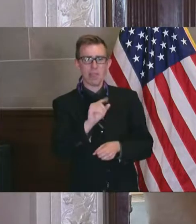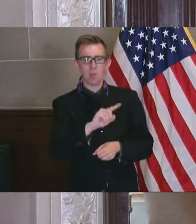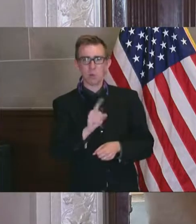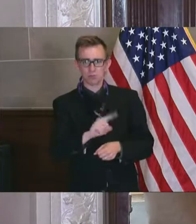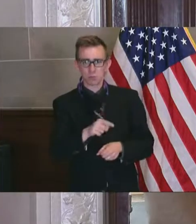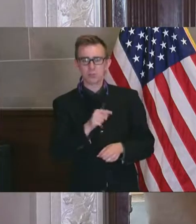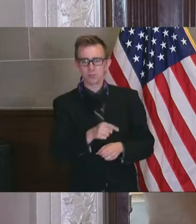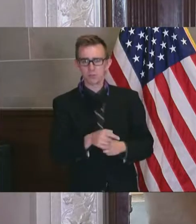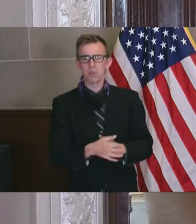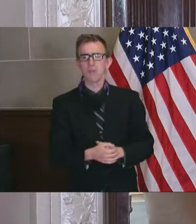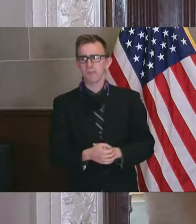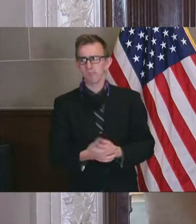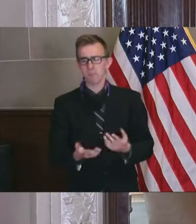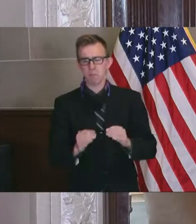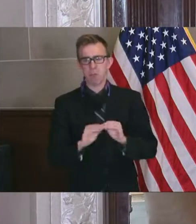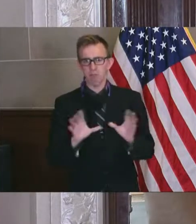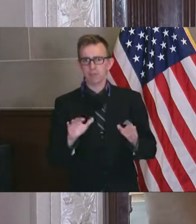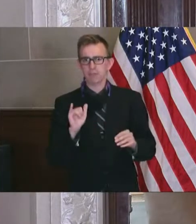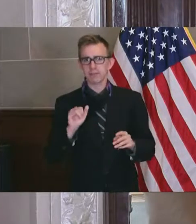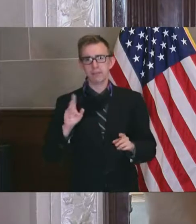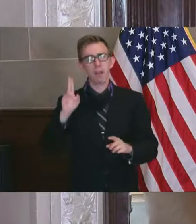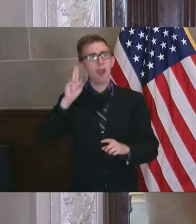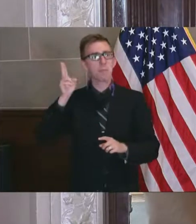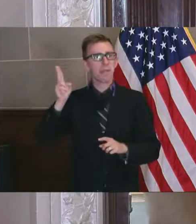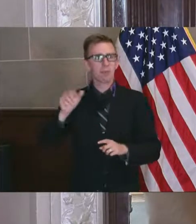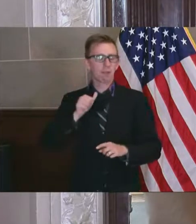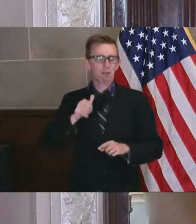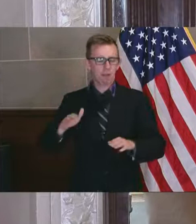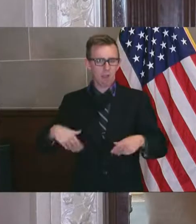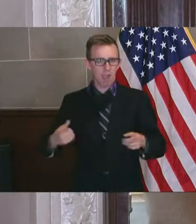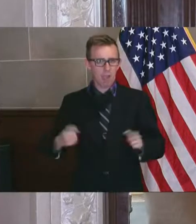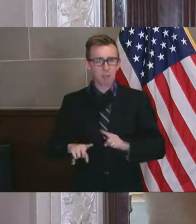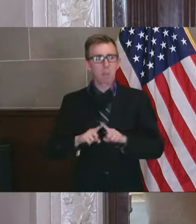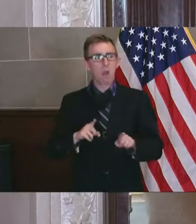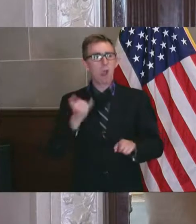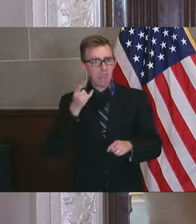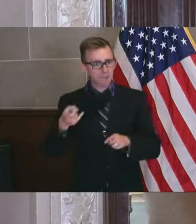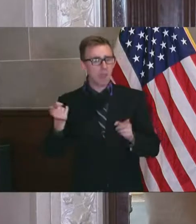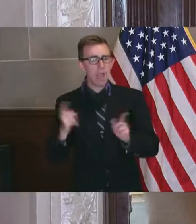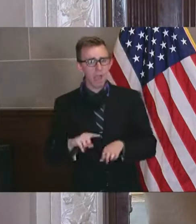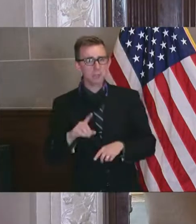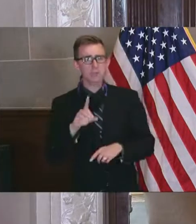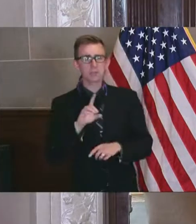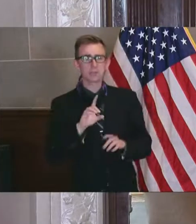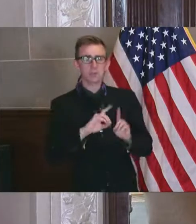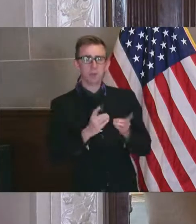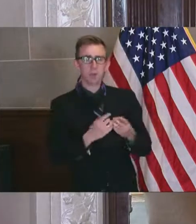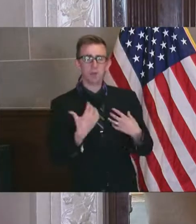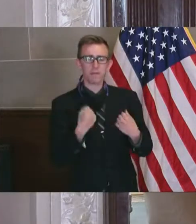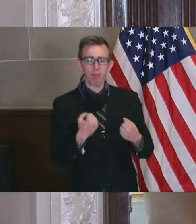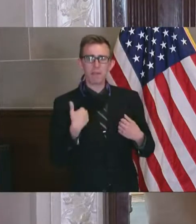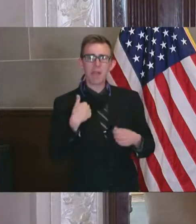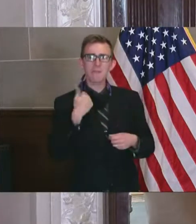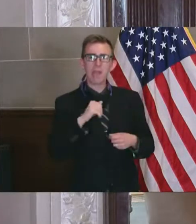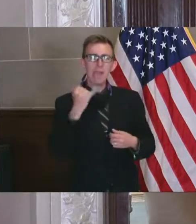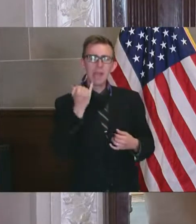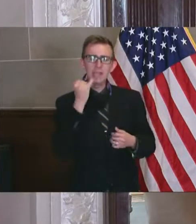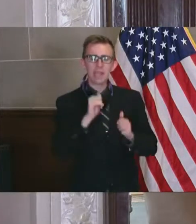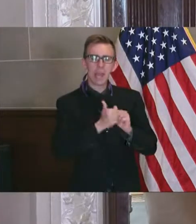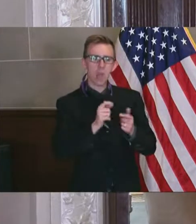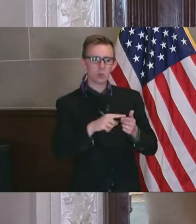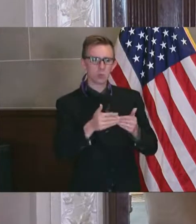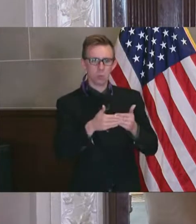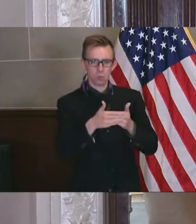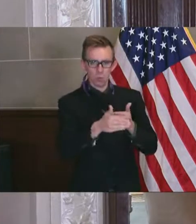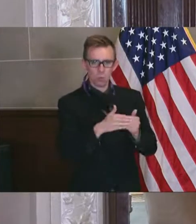Ozarks, obviously that's a hypothetical at this point, but does the Department of Health have any sort of idea on how to move